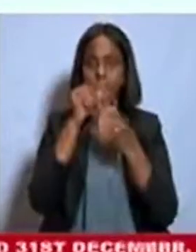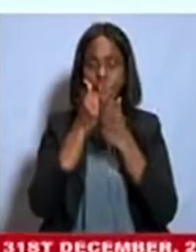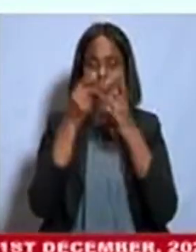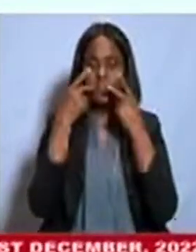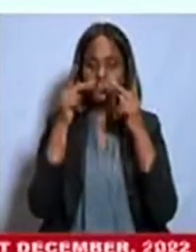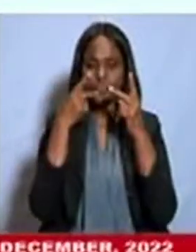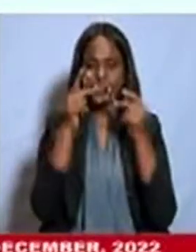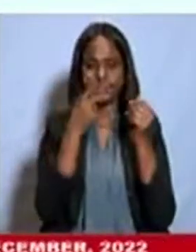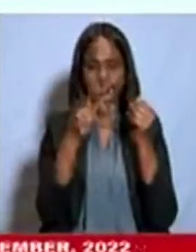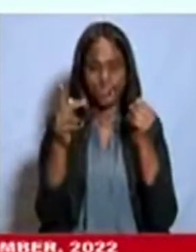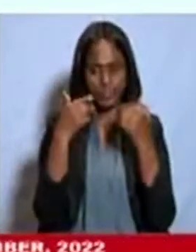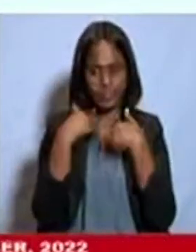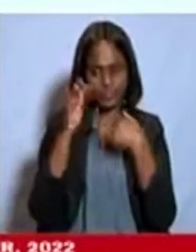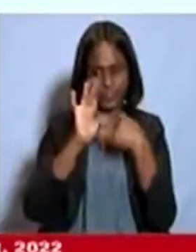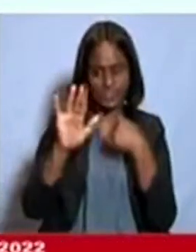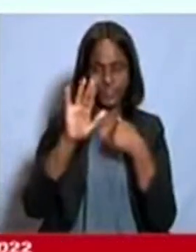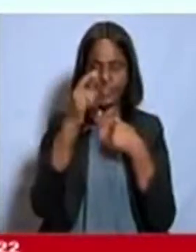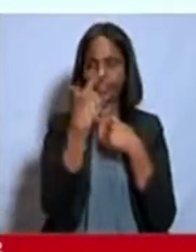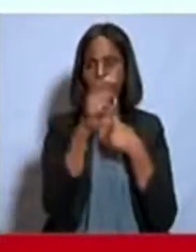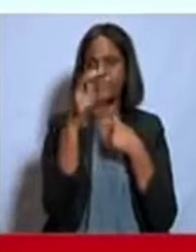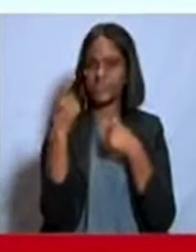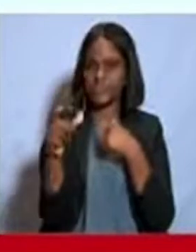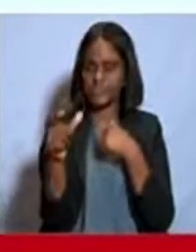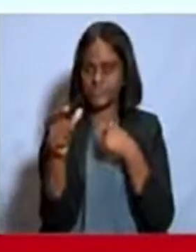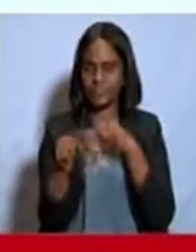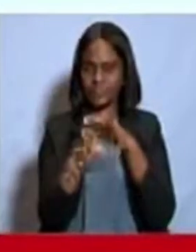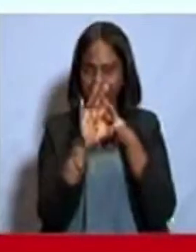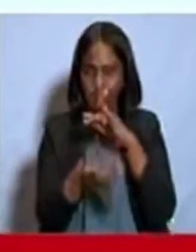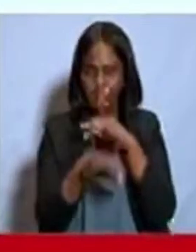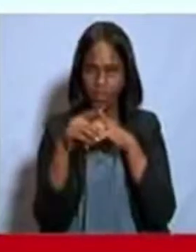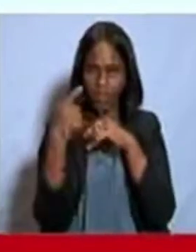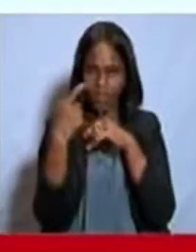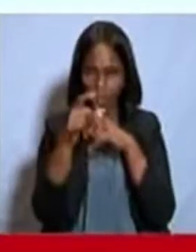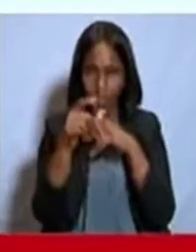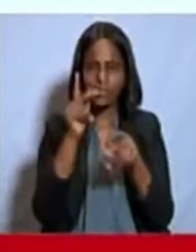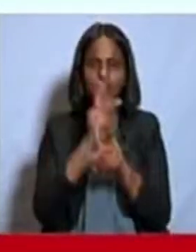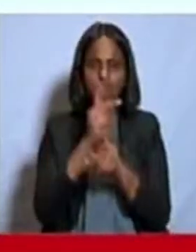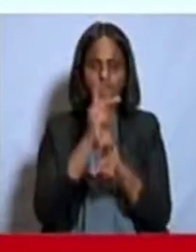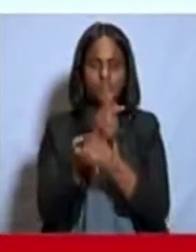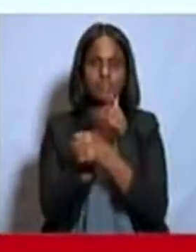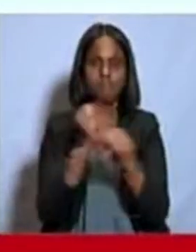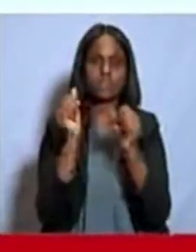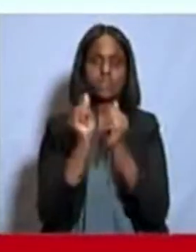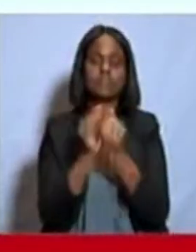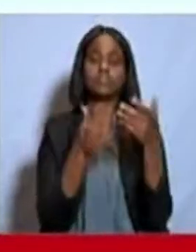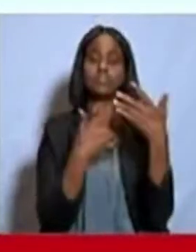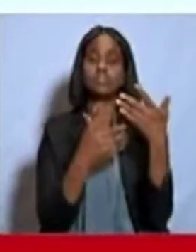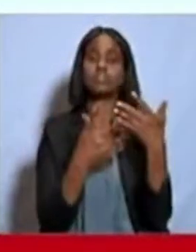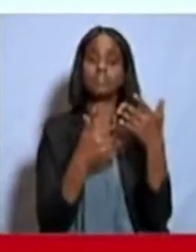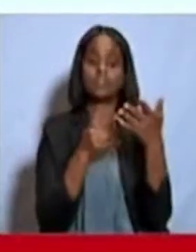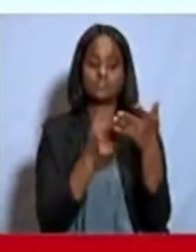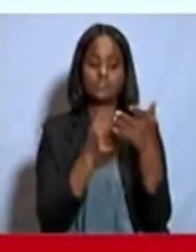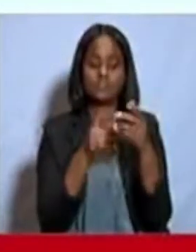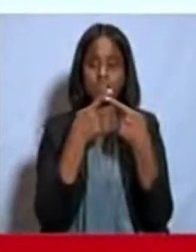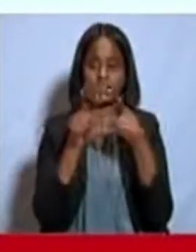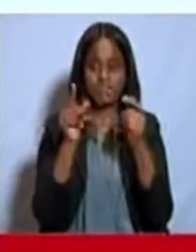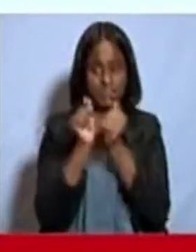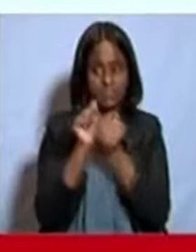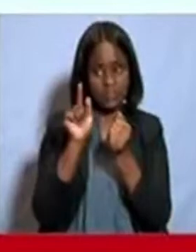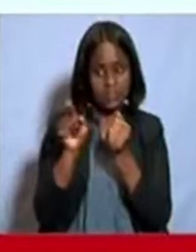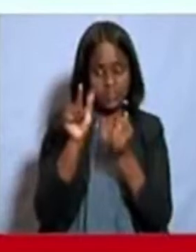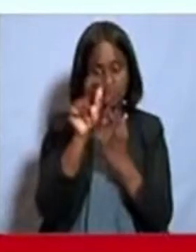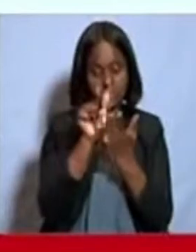properties have their charge under their charge are secured with title deeds. Contrary to the